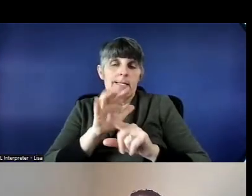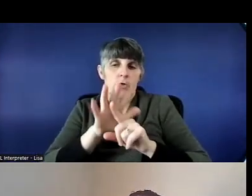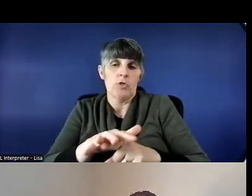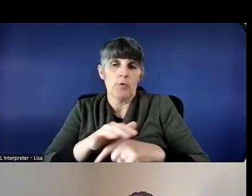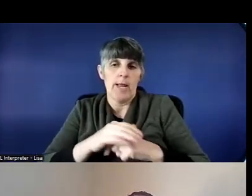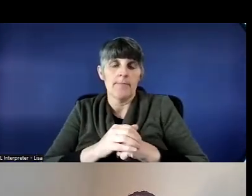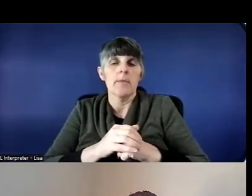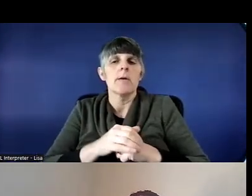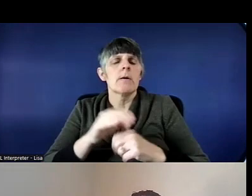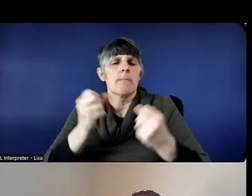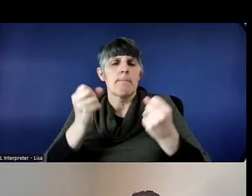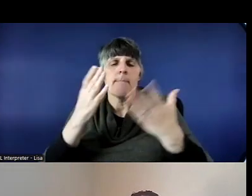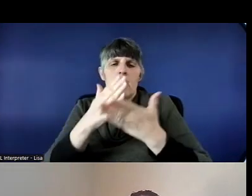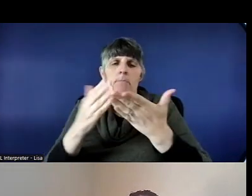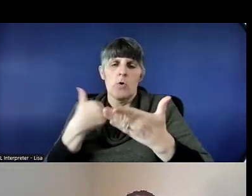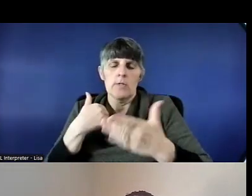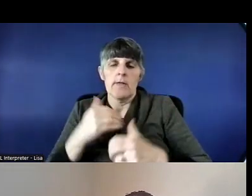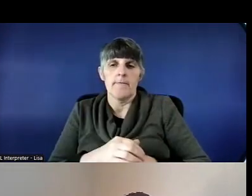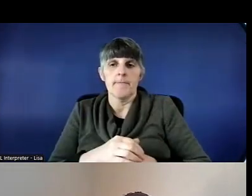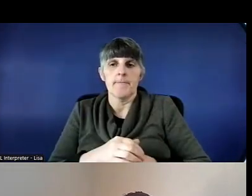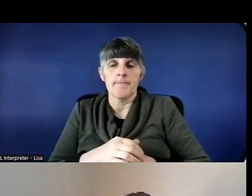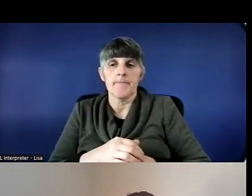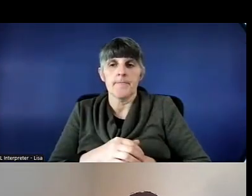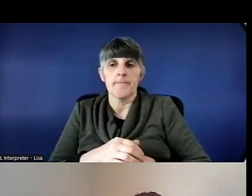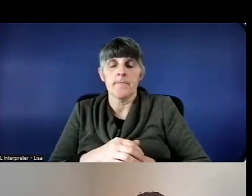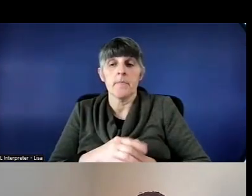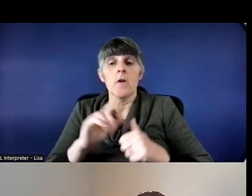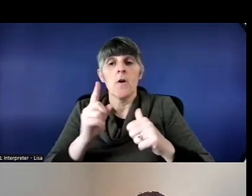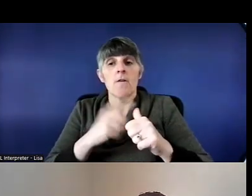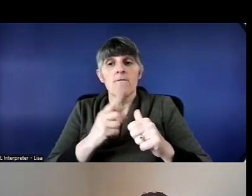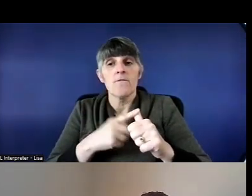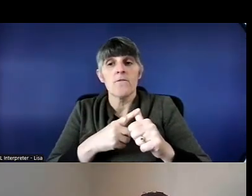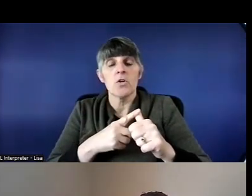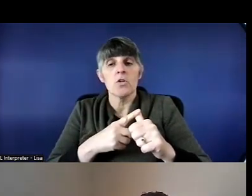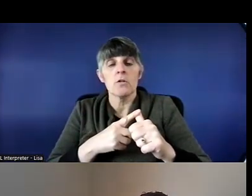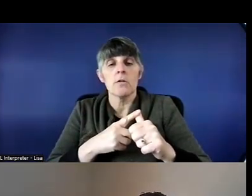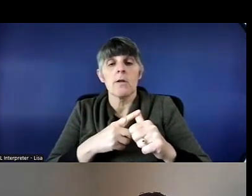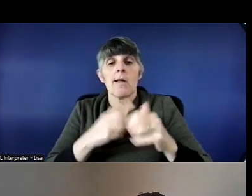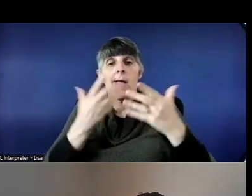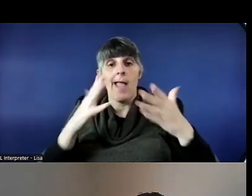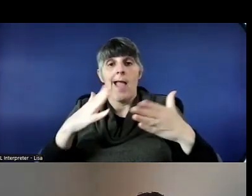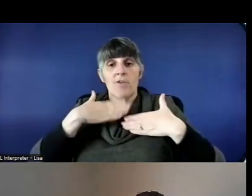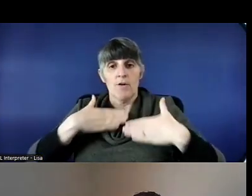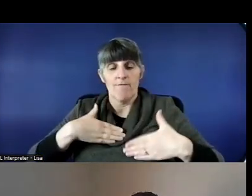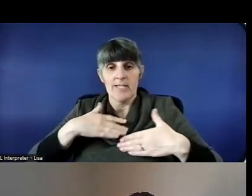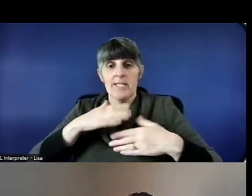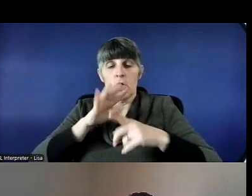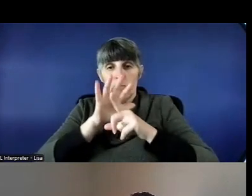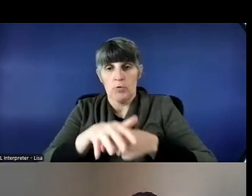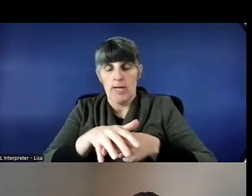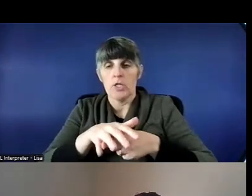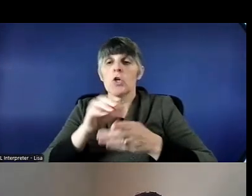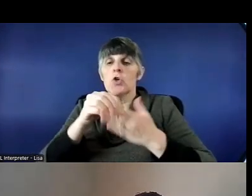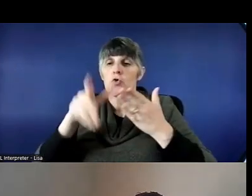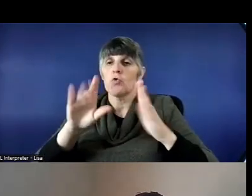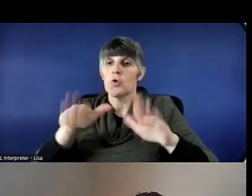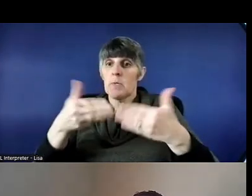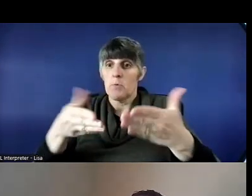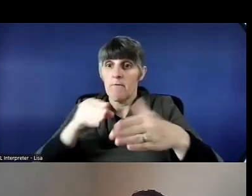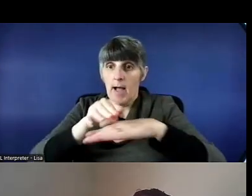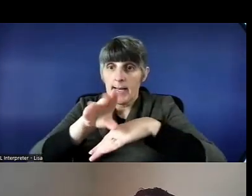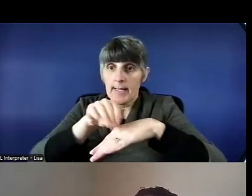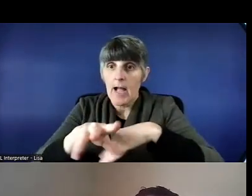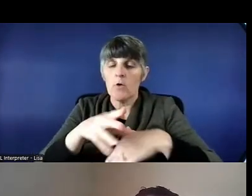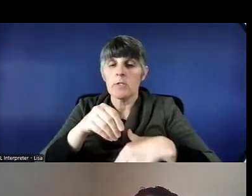And this had several components to it. First, after physical restraints, students are to be provided counseling